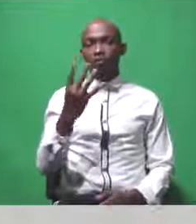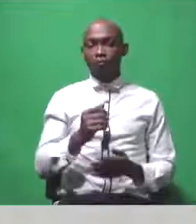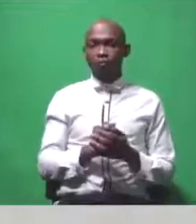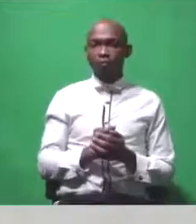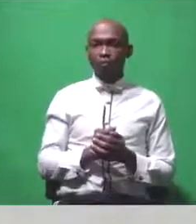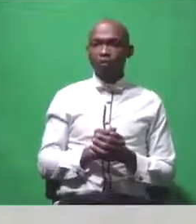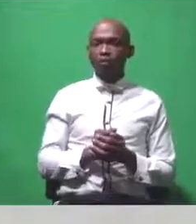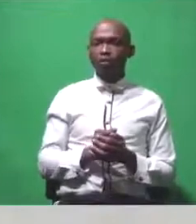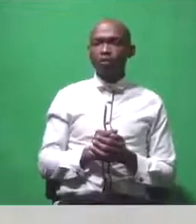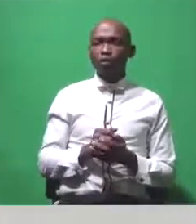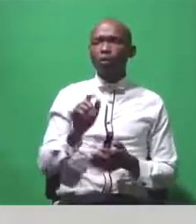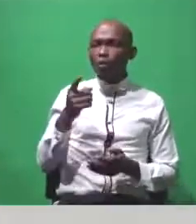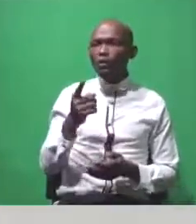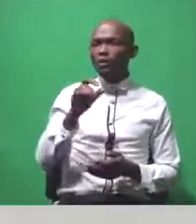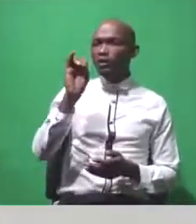a joint venture?